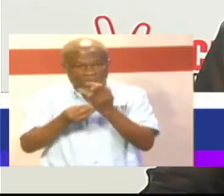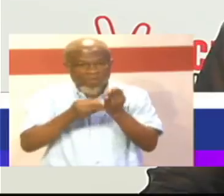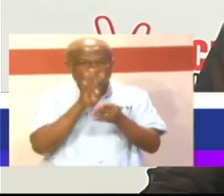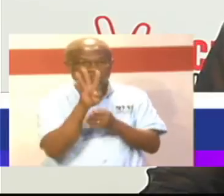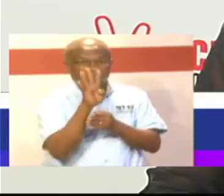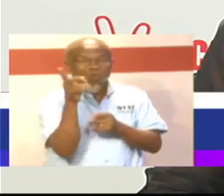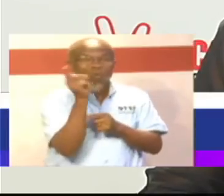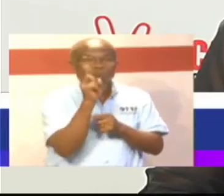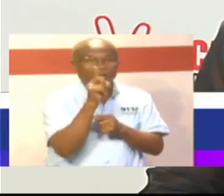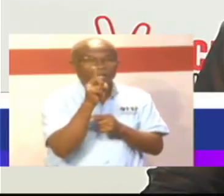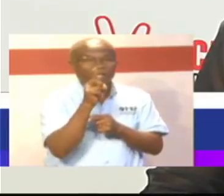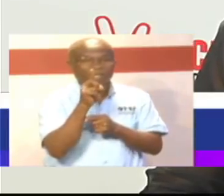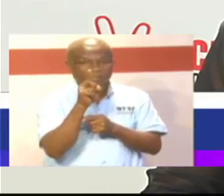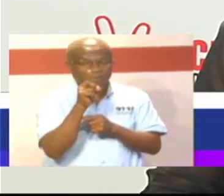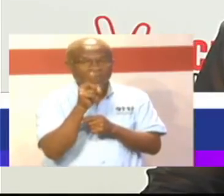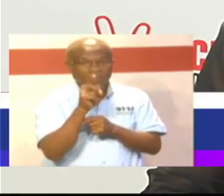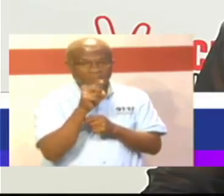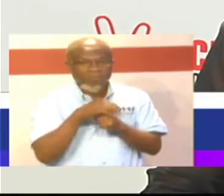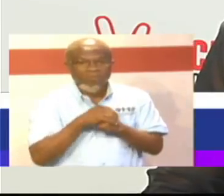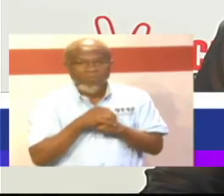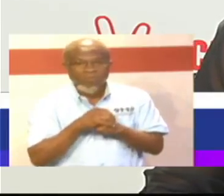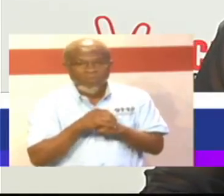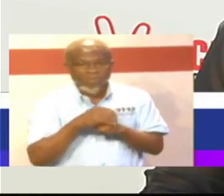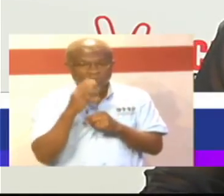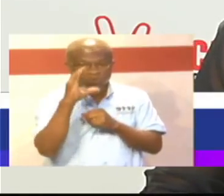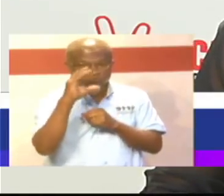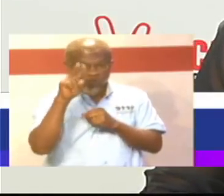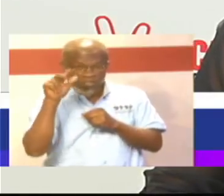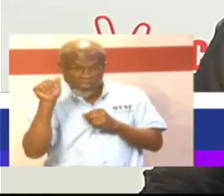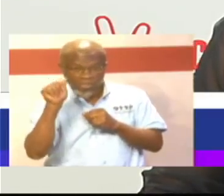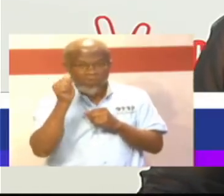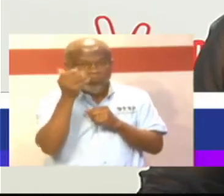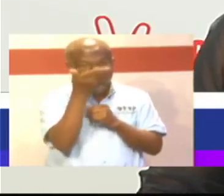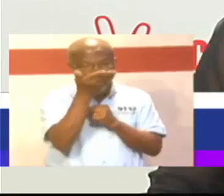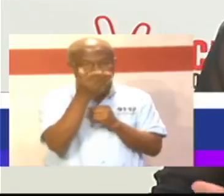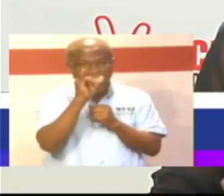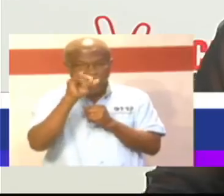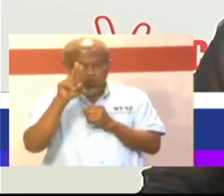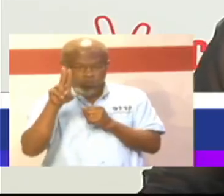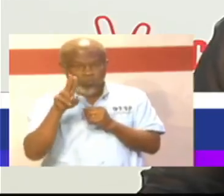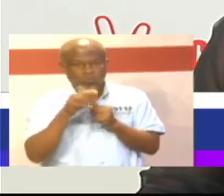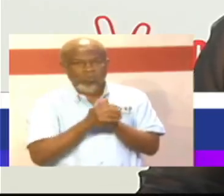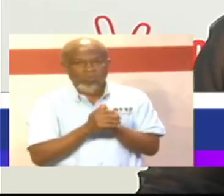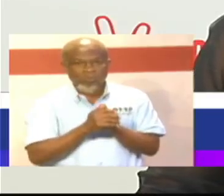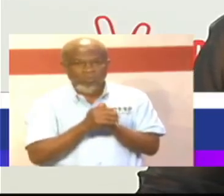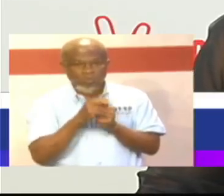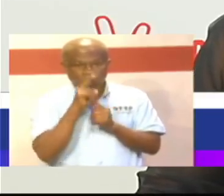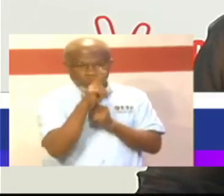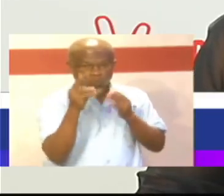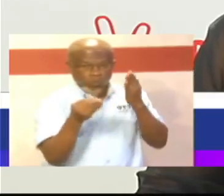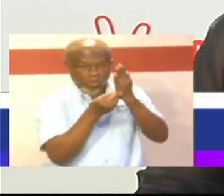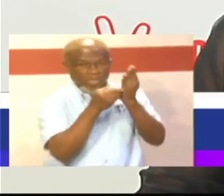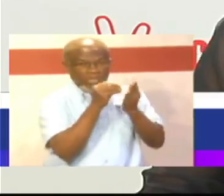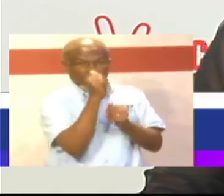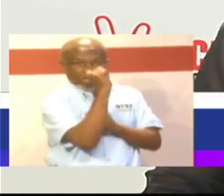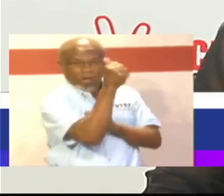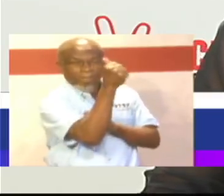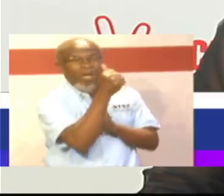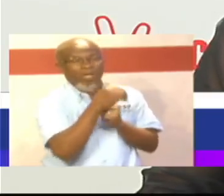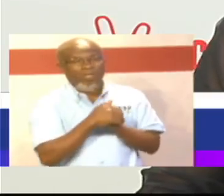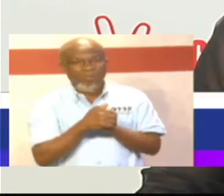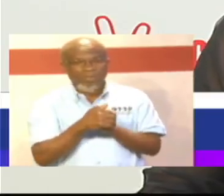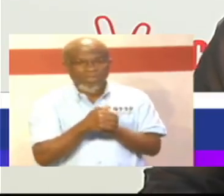at the intensive care unit department of the Cuba Medical and Multi-Training Facility, 2 beds at the Arima General Hospital. And